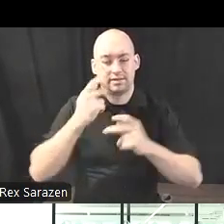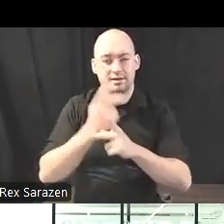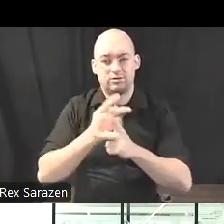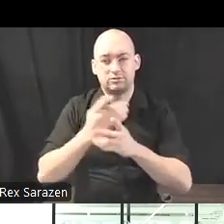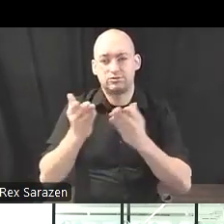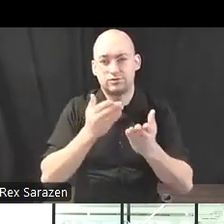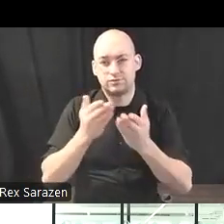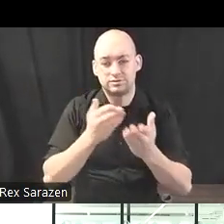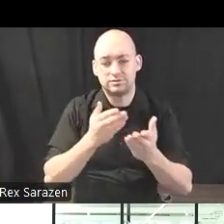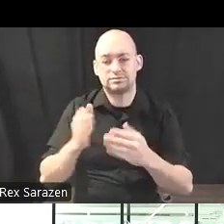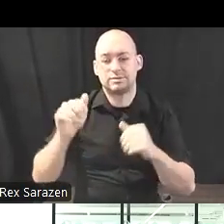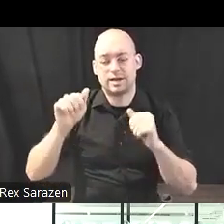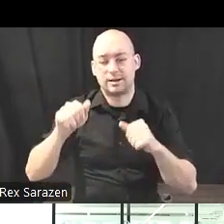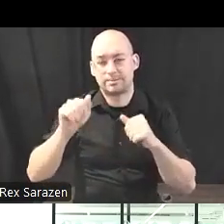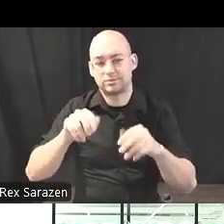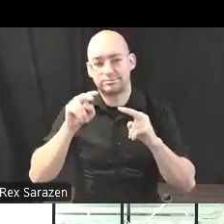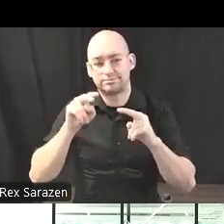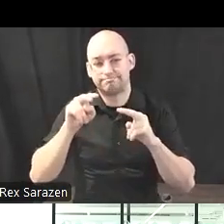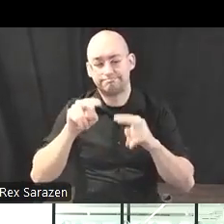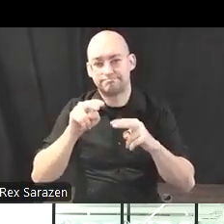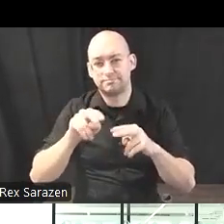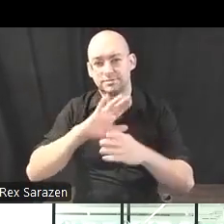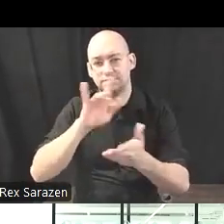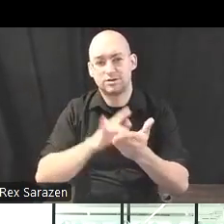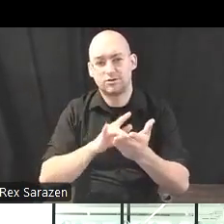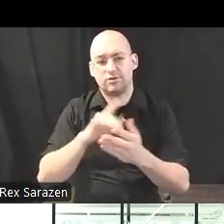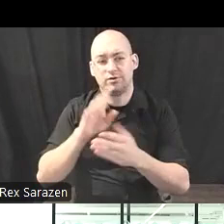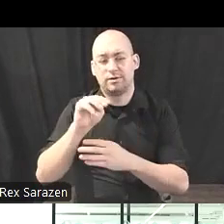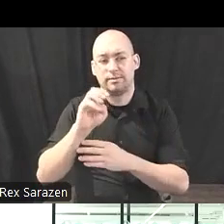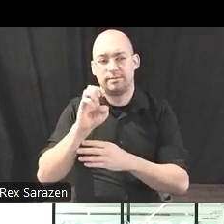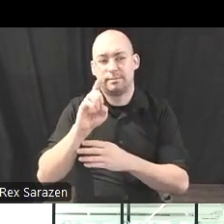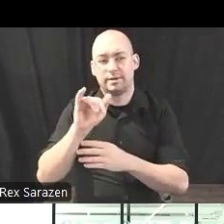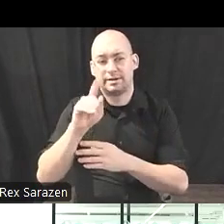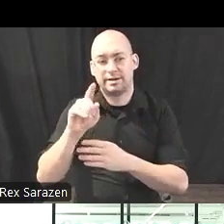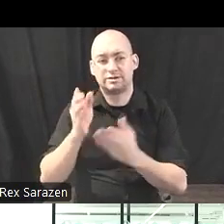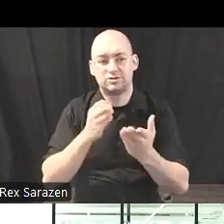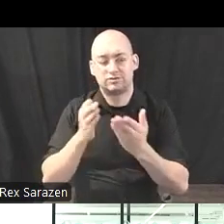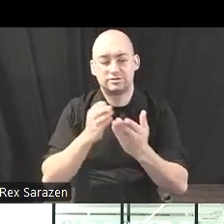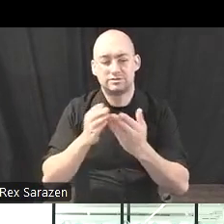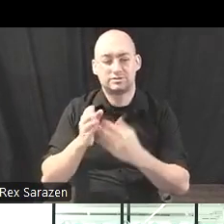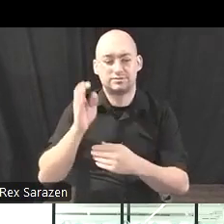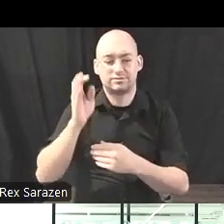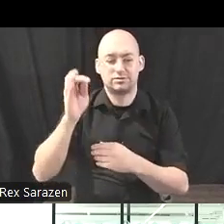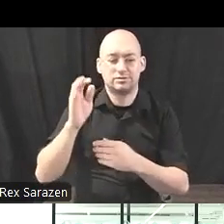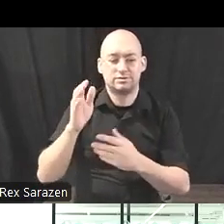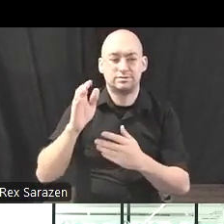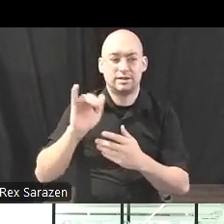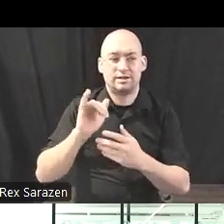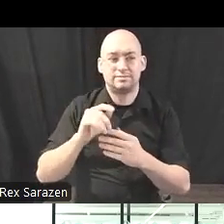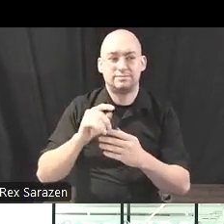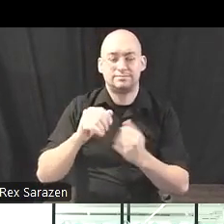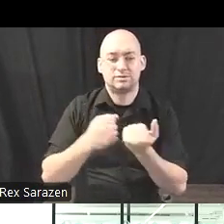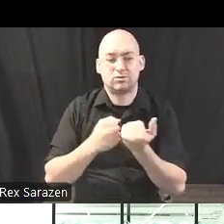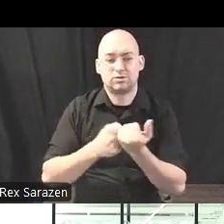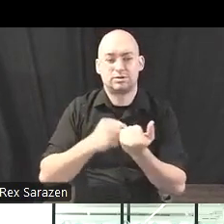work with the Center for Medicare and Medicaid Services to get approval for transitional rent support through the BH